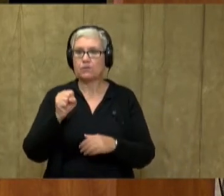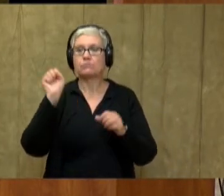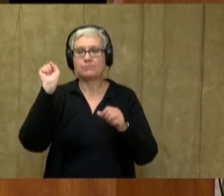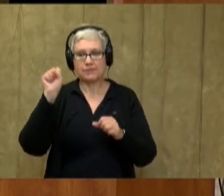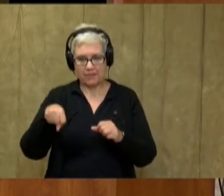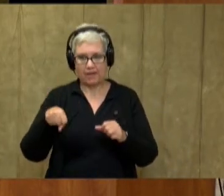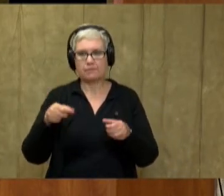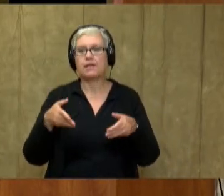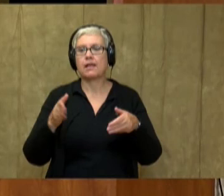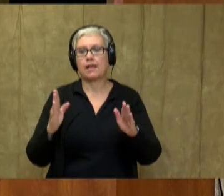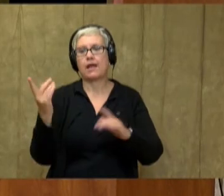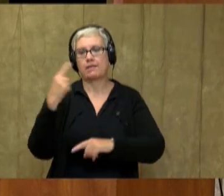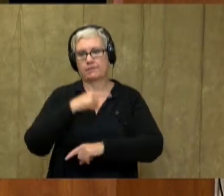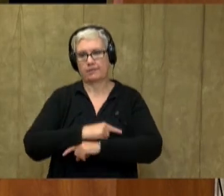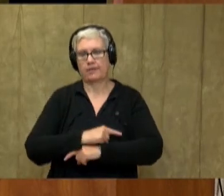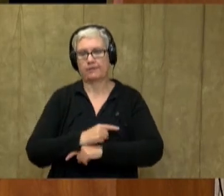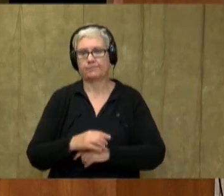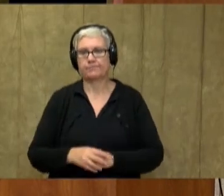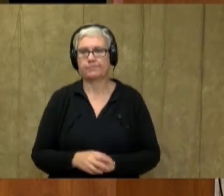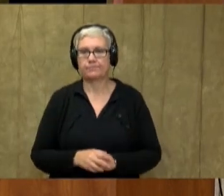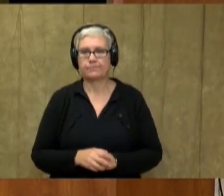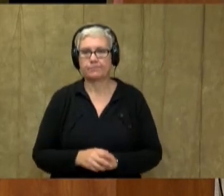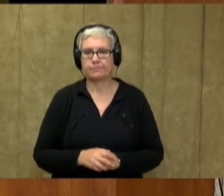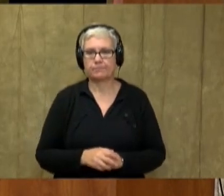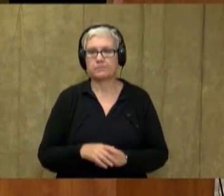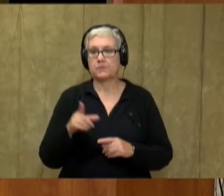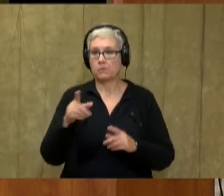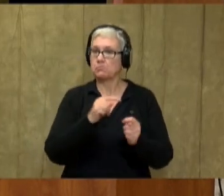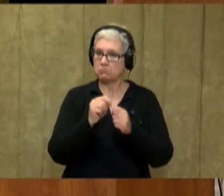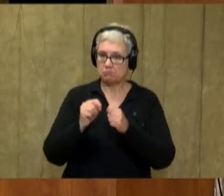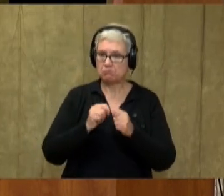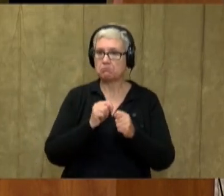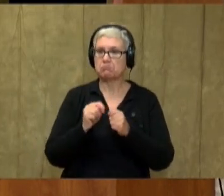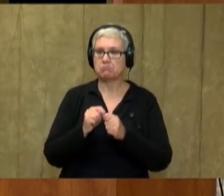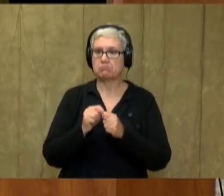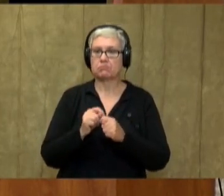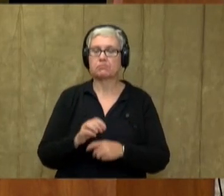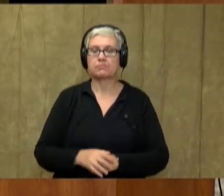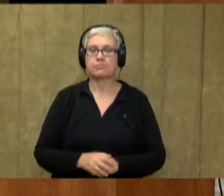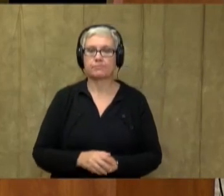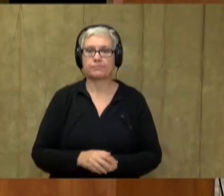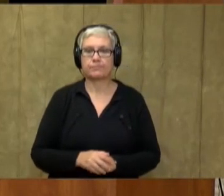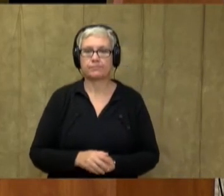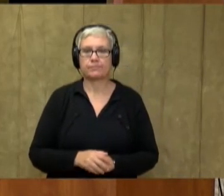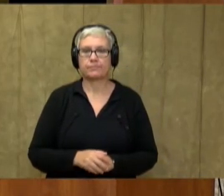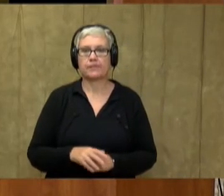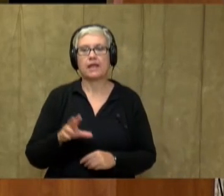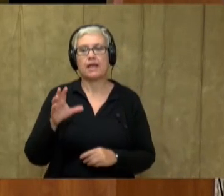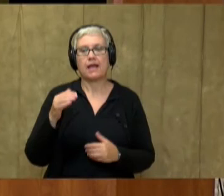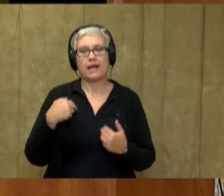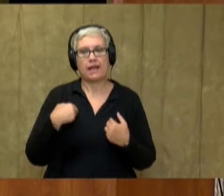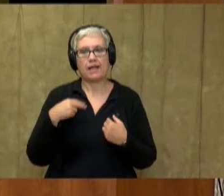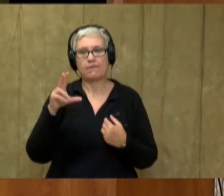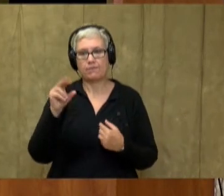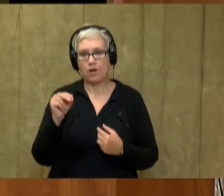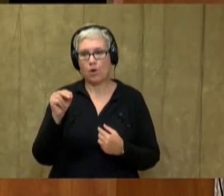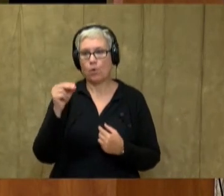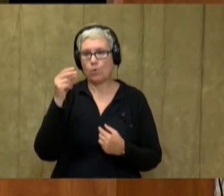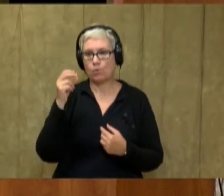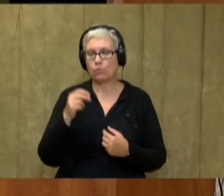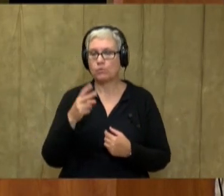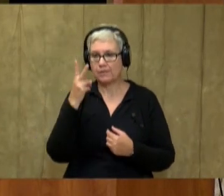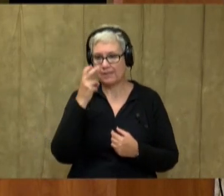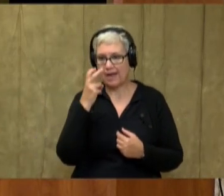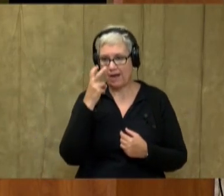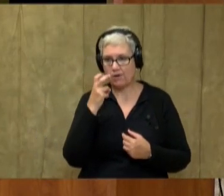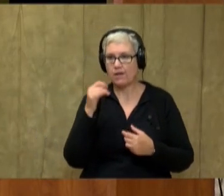Now, you did it. It was that simple. We did it together. Now, I have no doubt that we will actually be